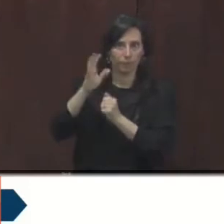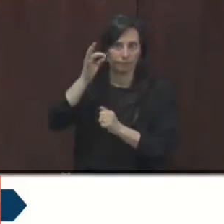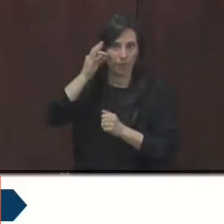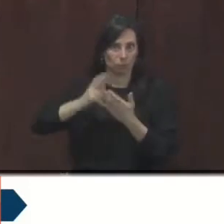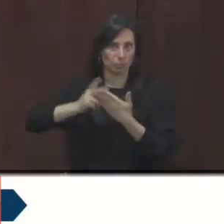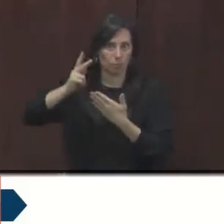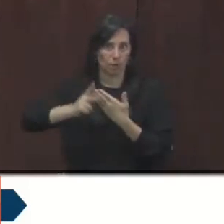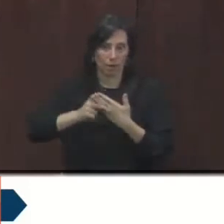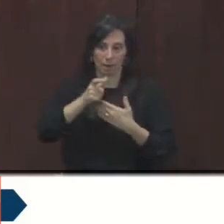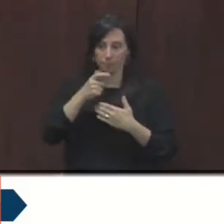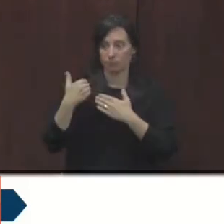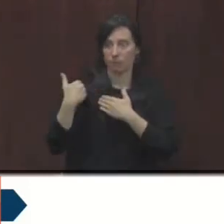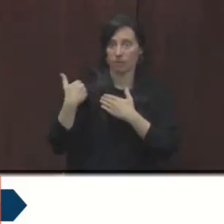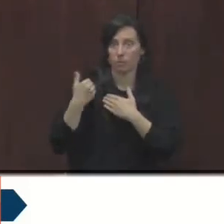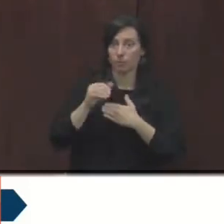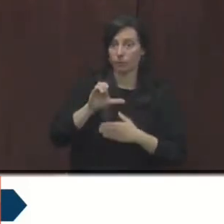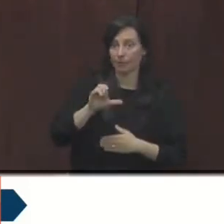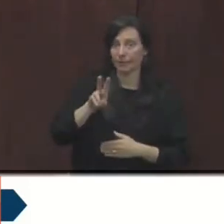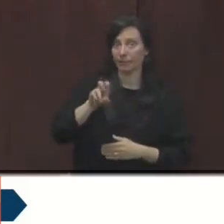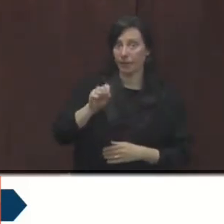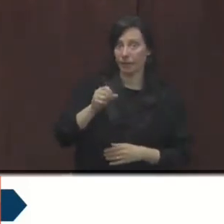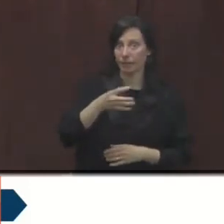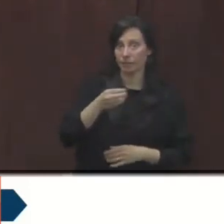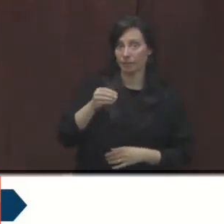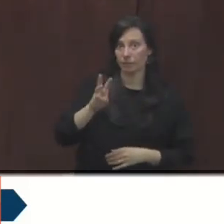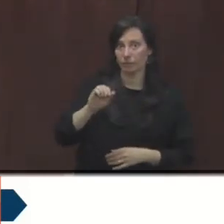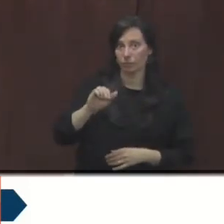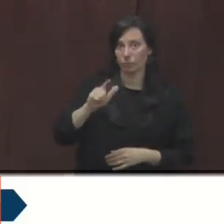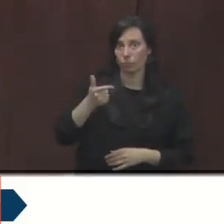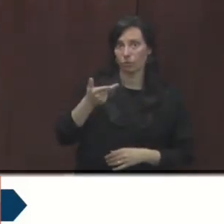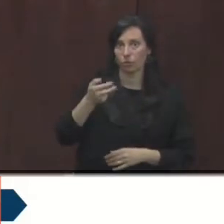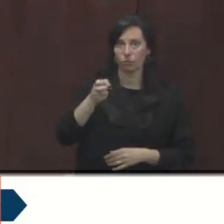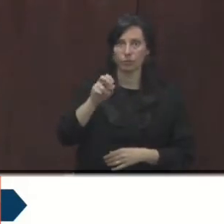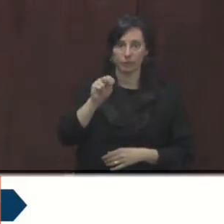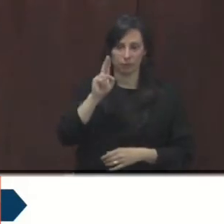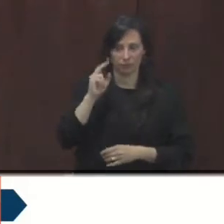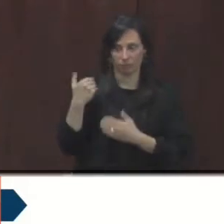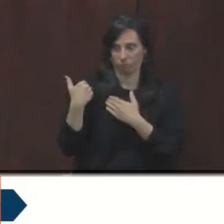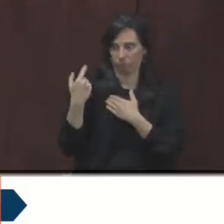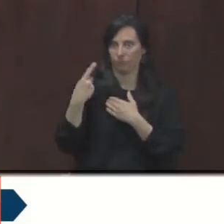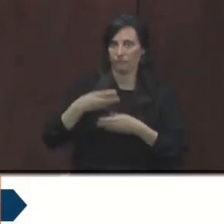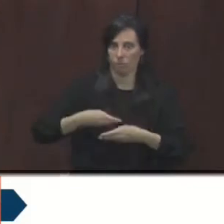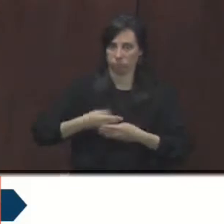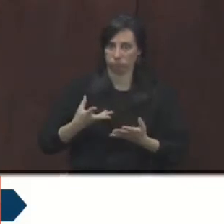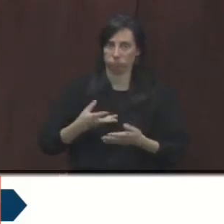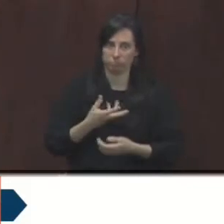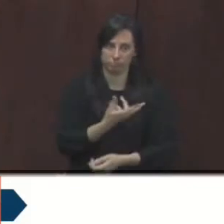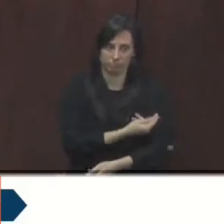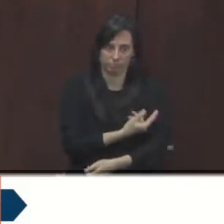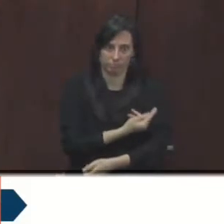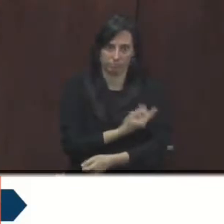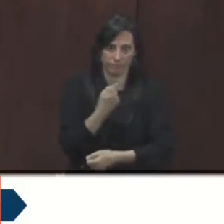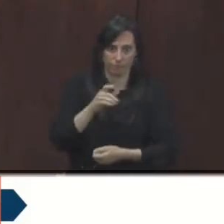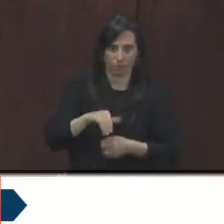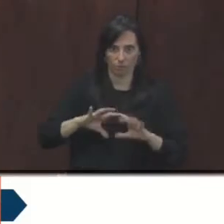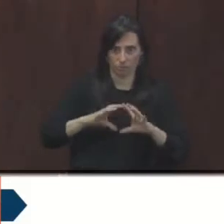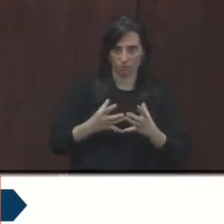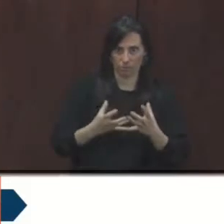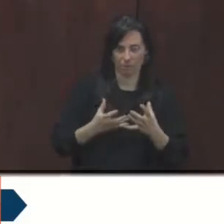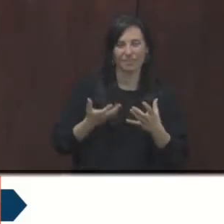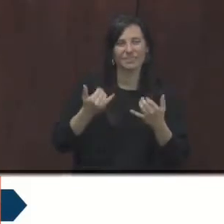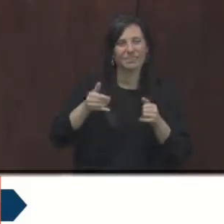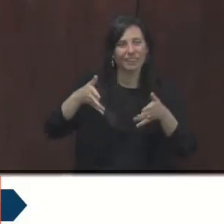be responsible for vaccinating that population. That does leave still some